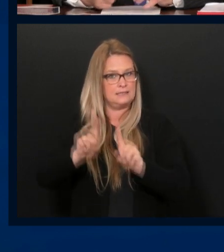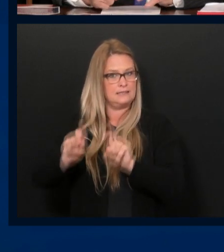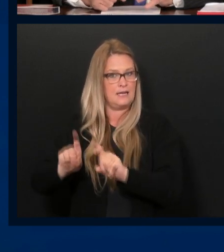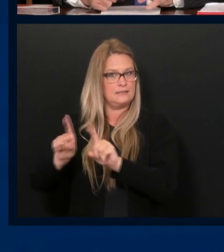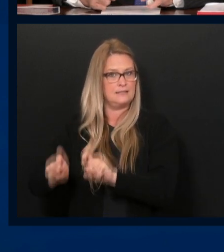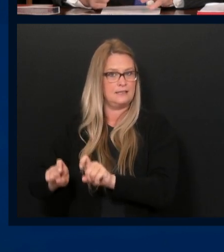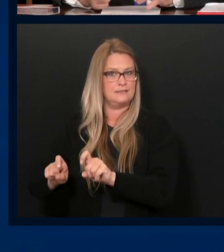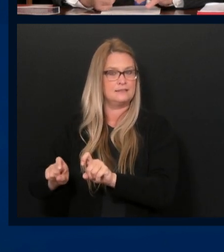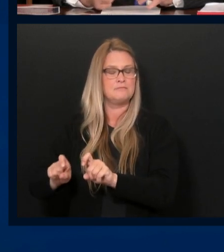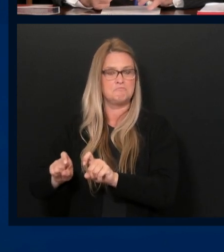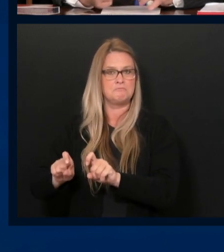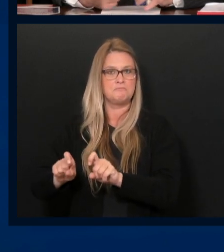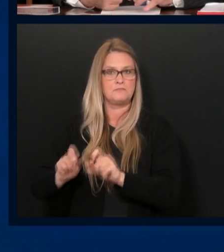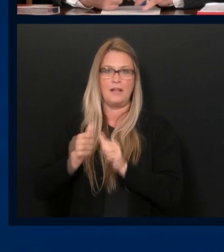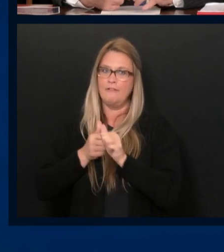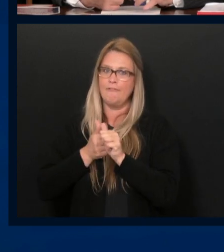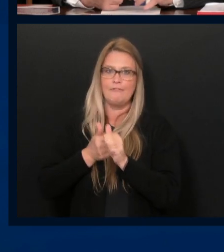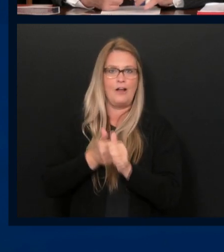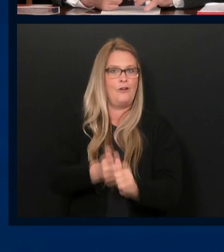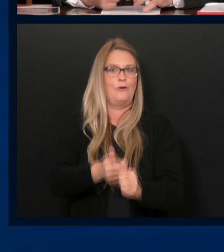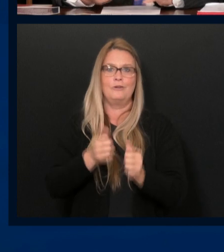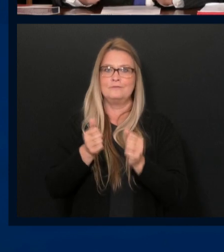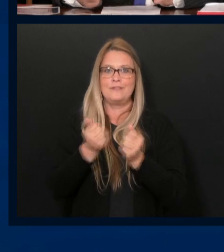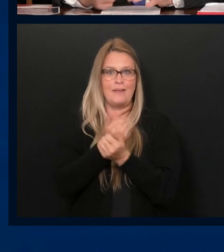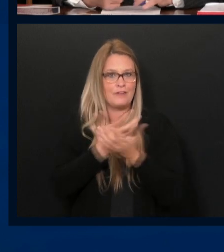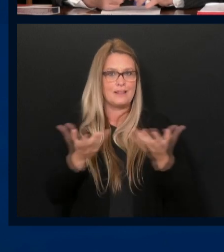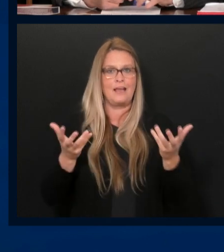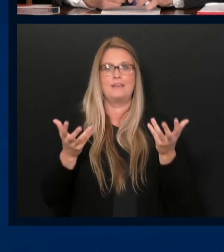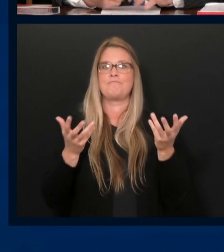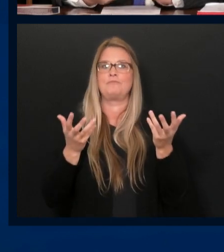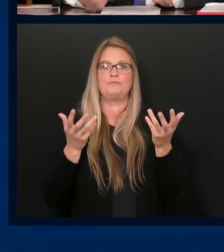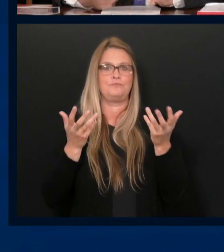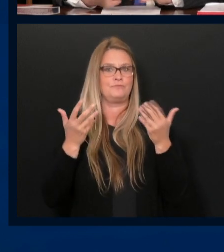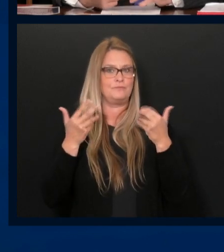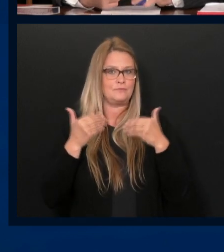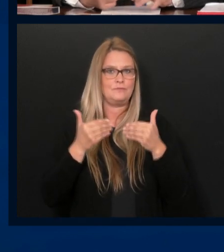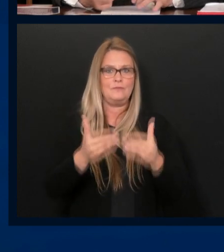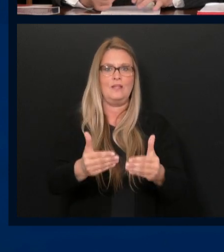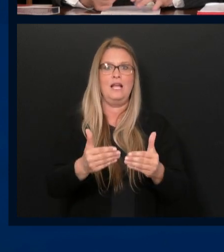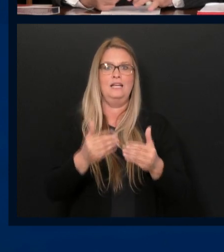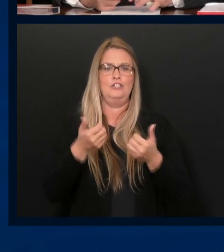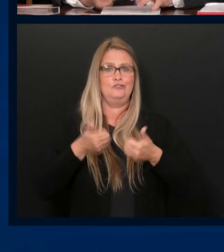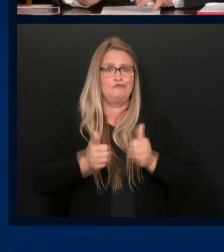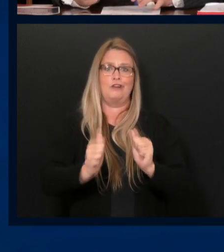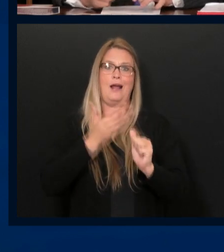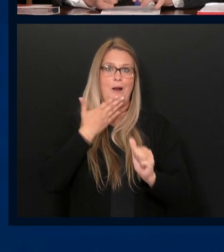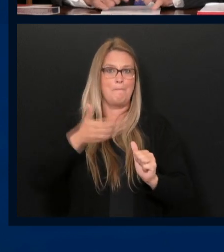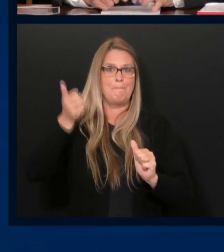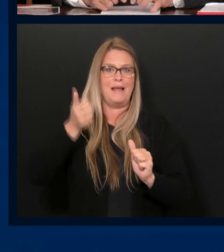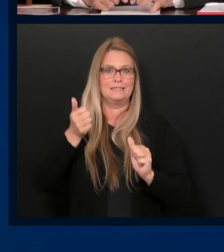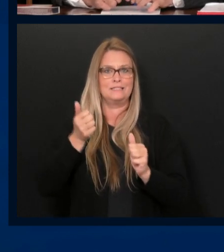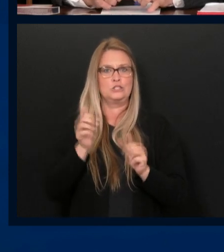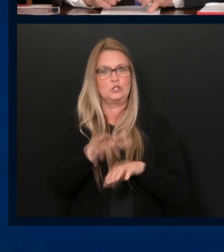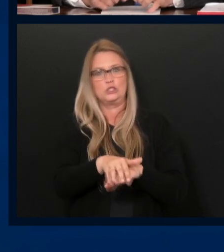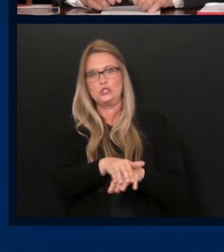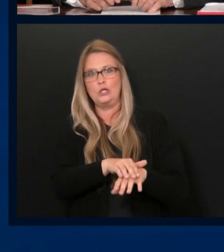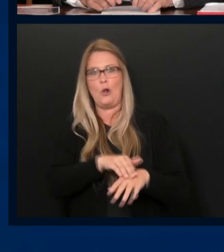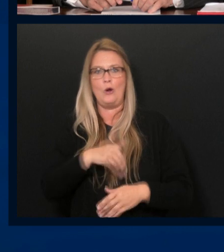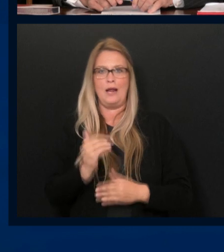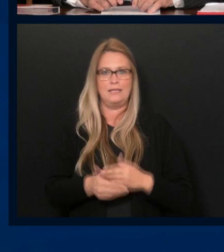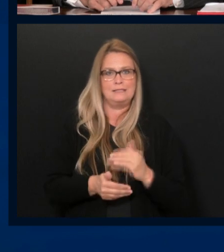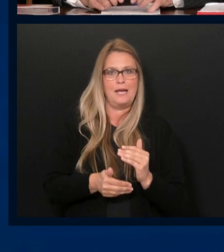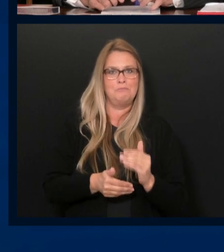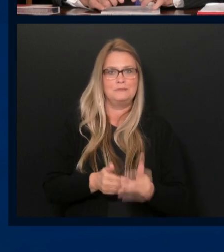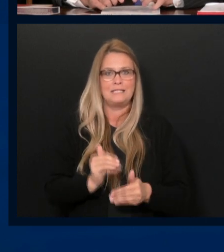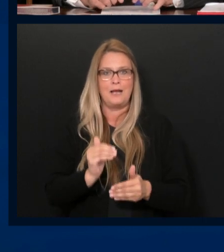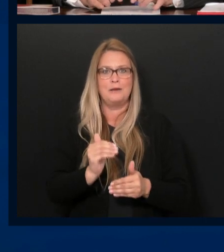on top of this in every way and still try to ease us back with baby steps into a reopening.